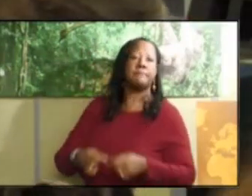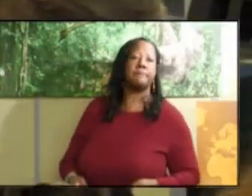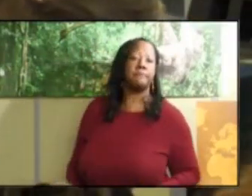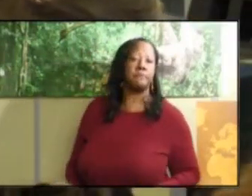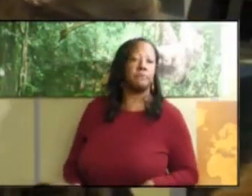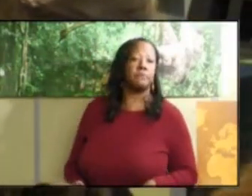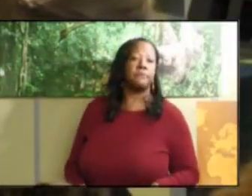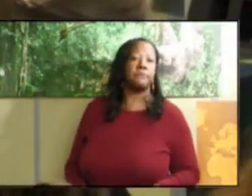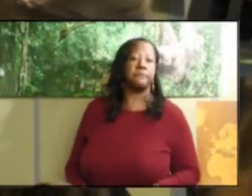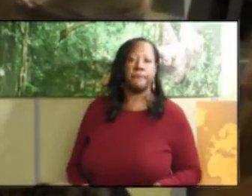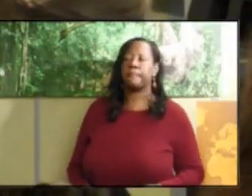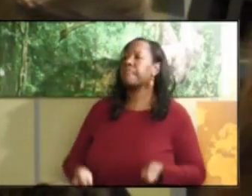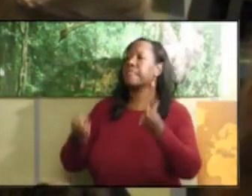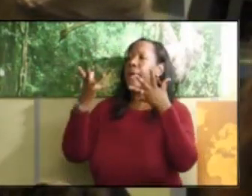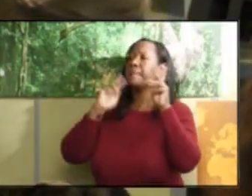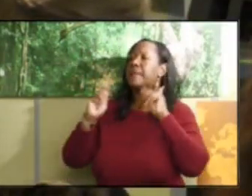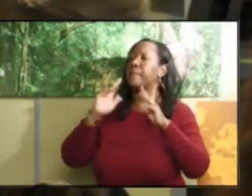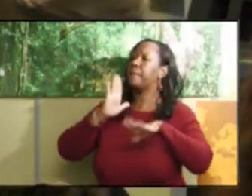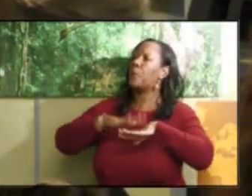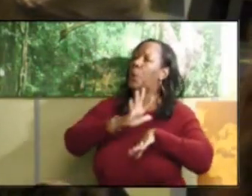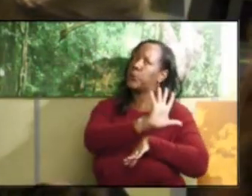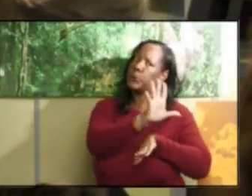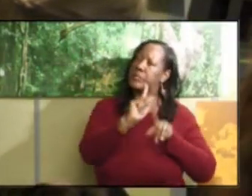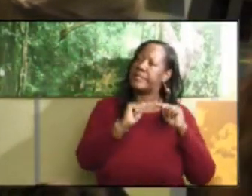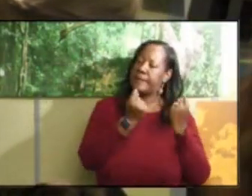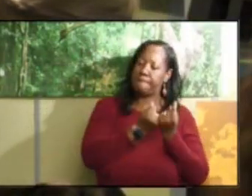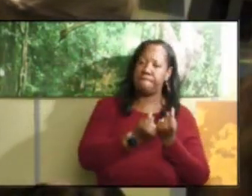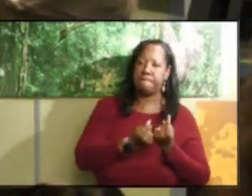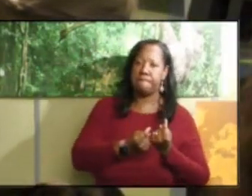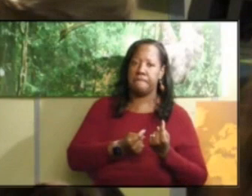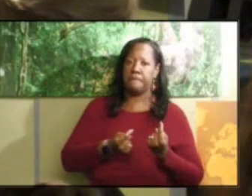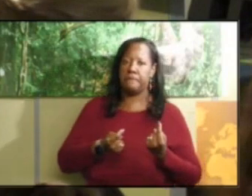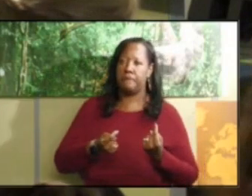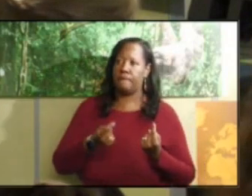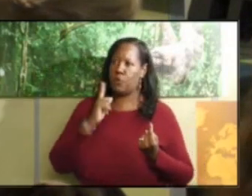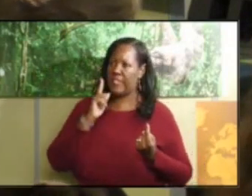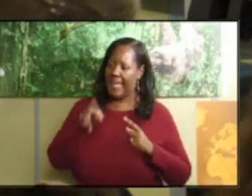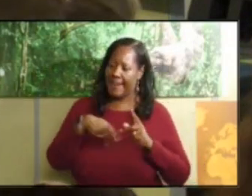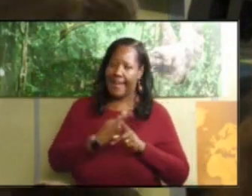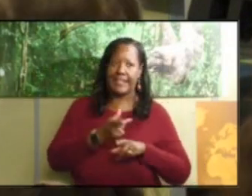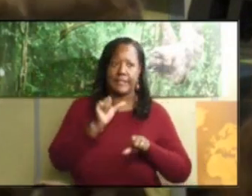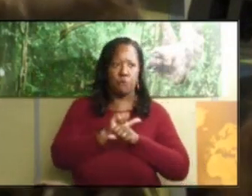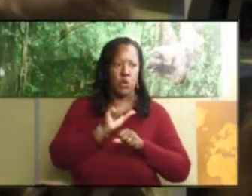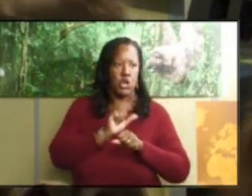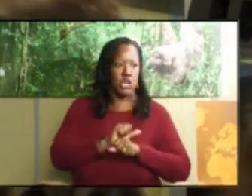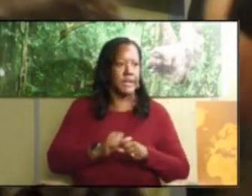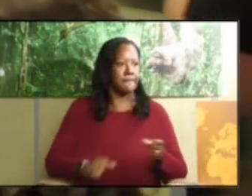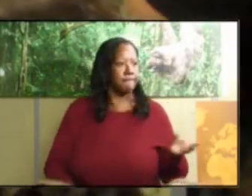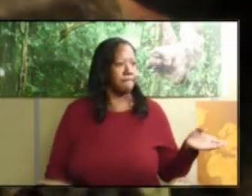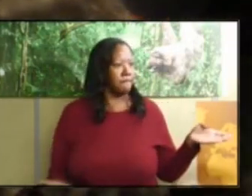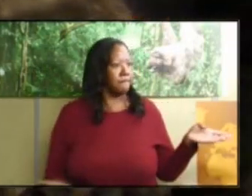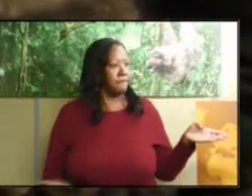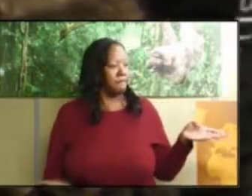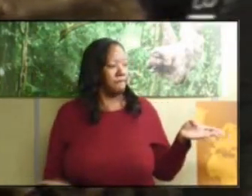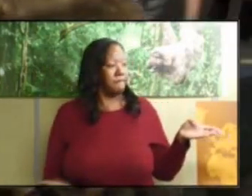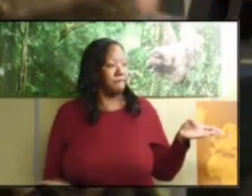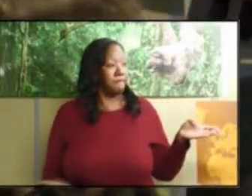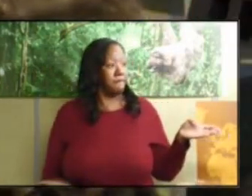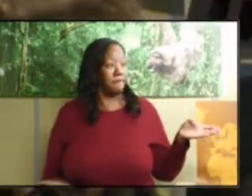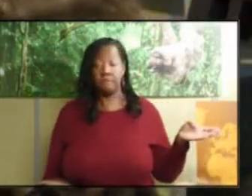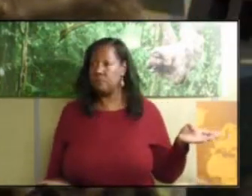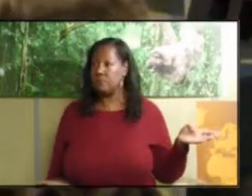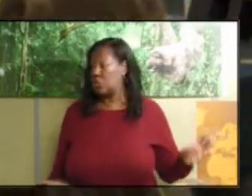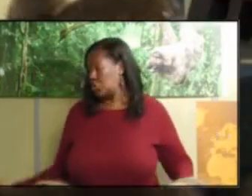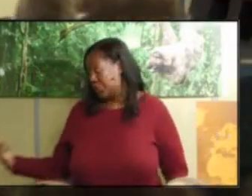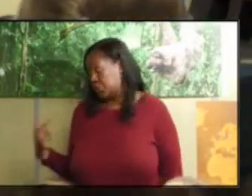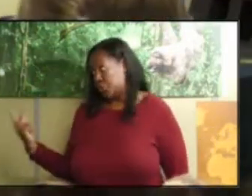How many associates do you have in your team to do this kind of work? It's just the two of